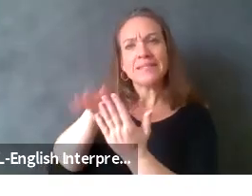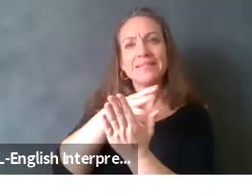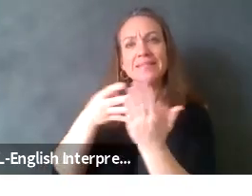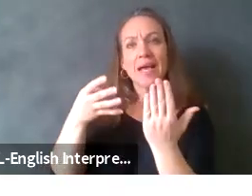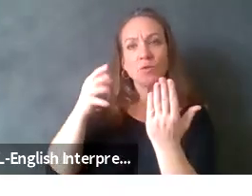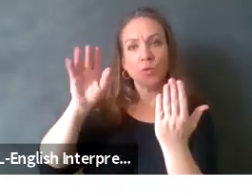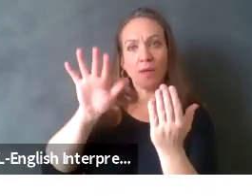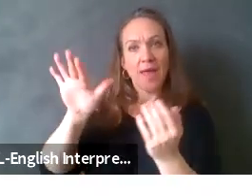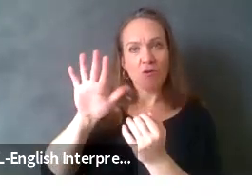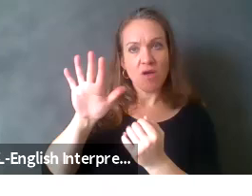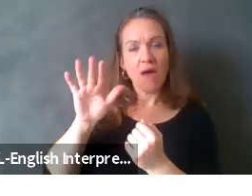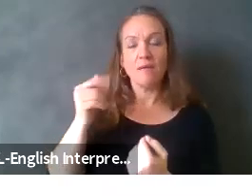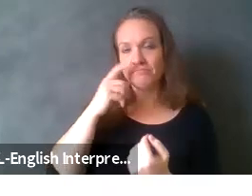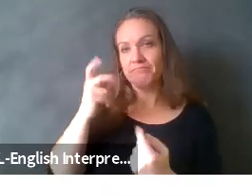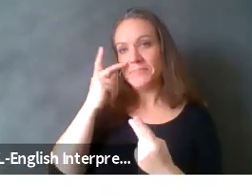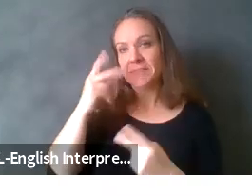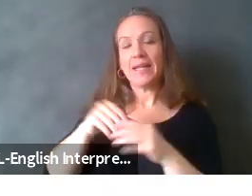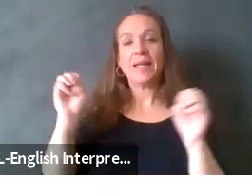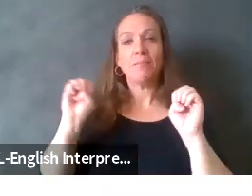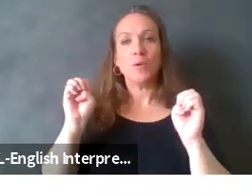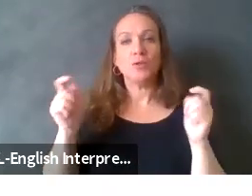the Emergency Management area.